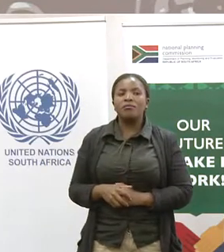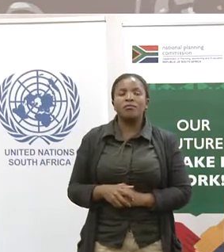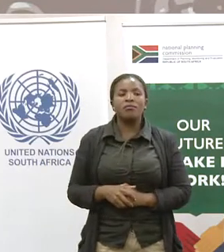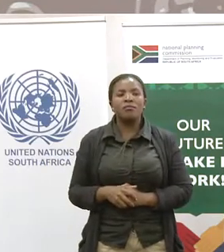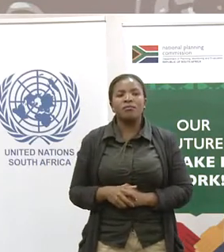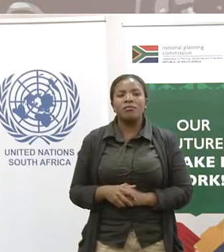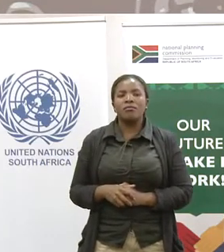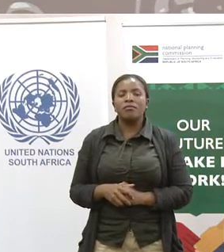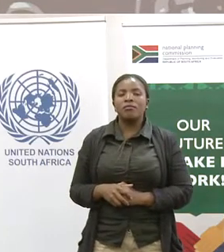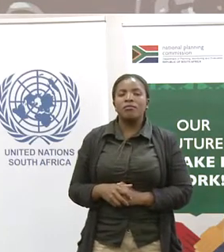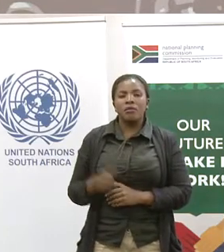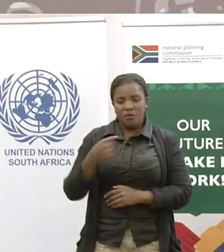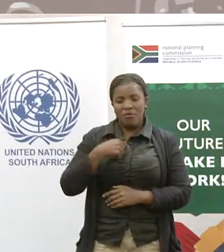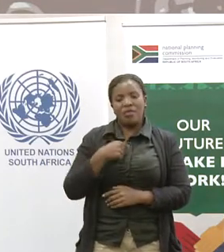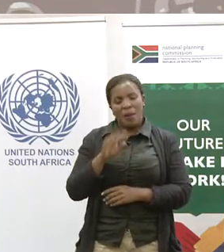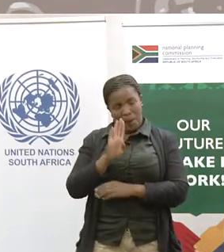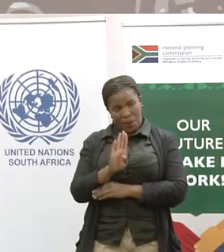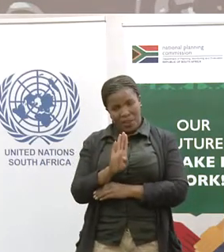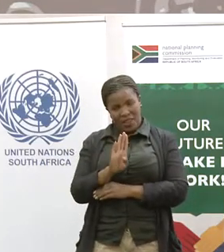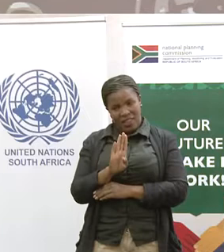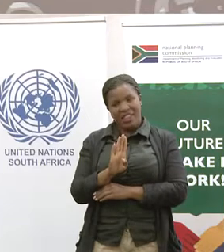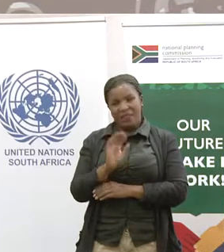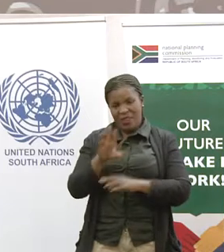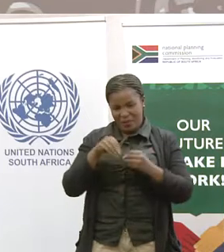I acknowledge the B instead of the M.